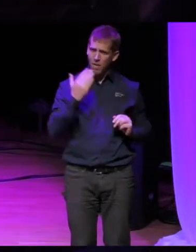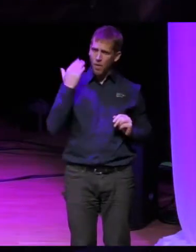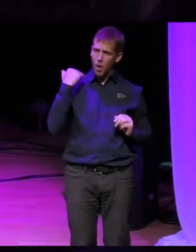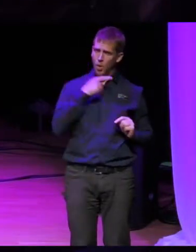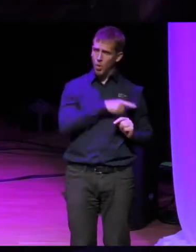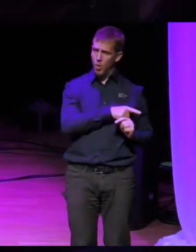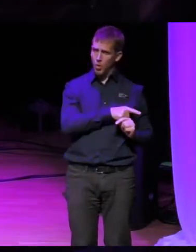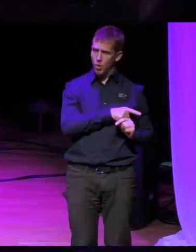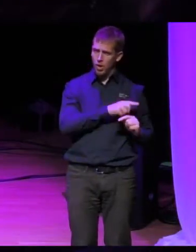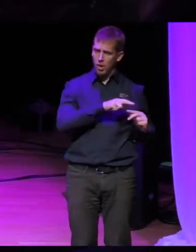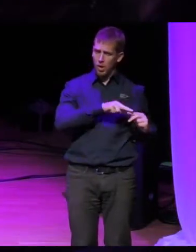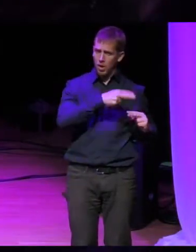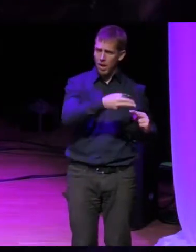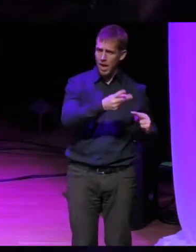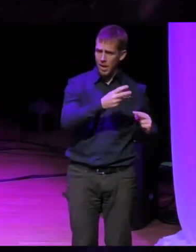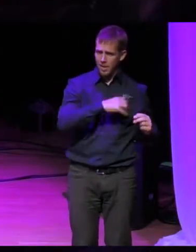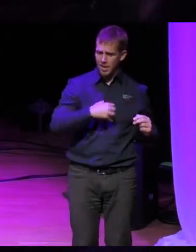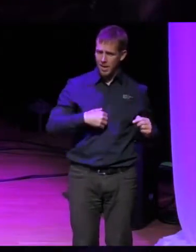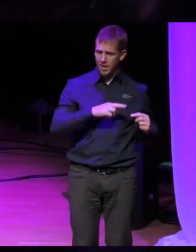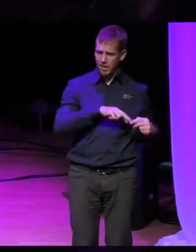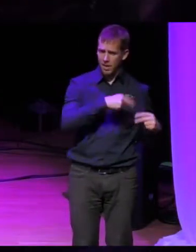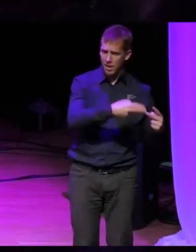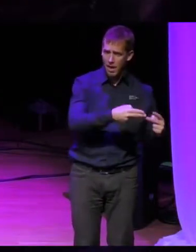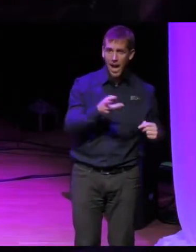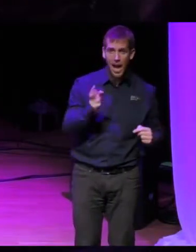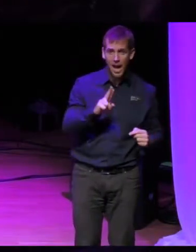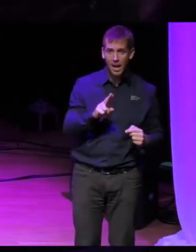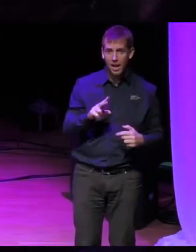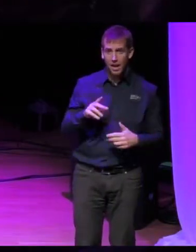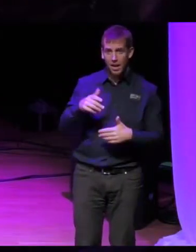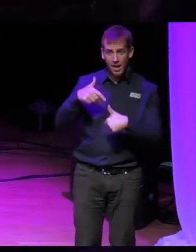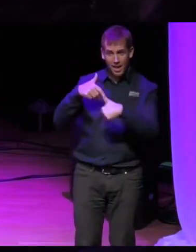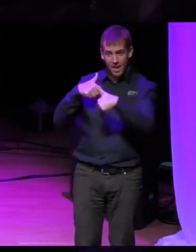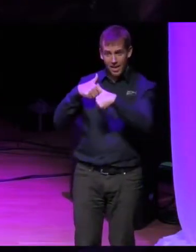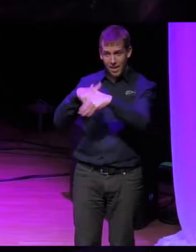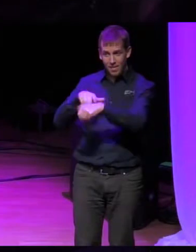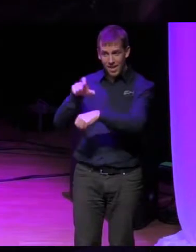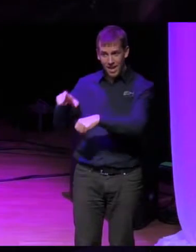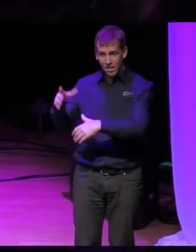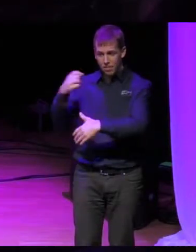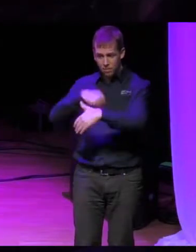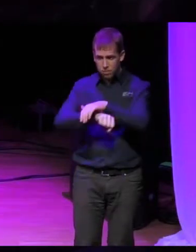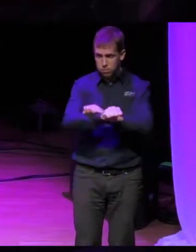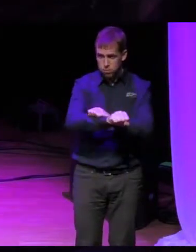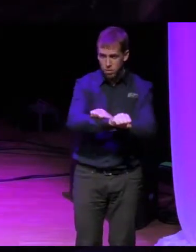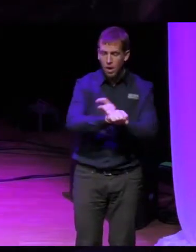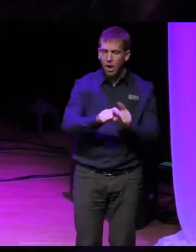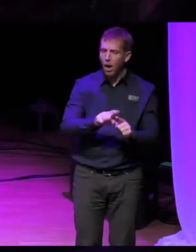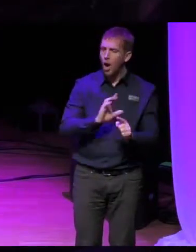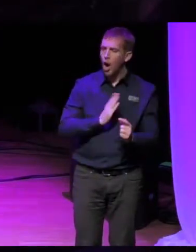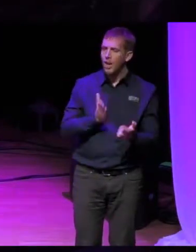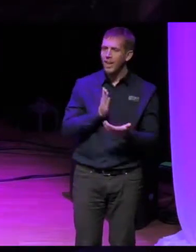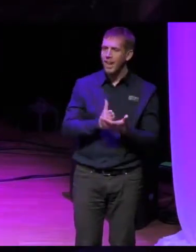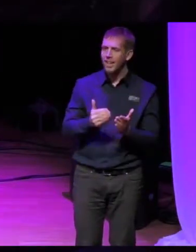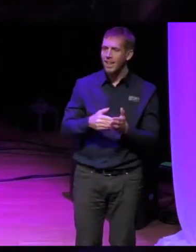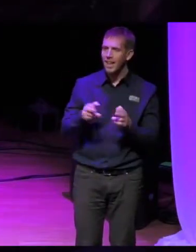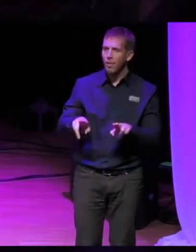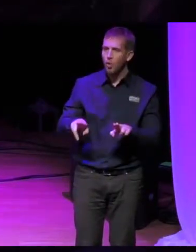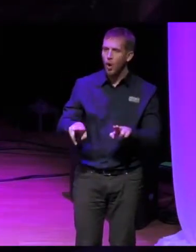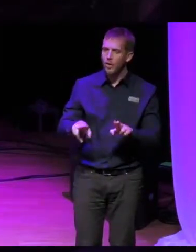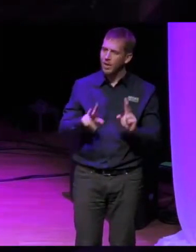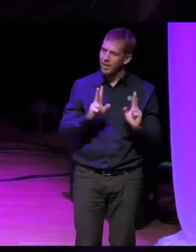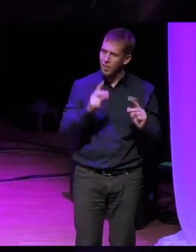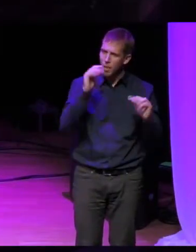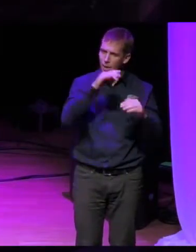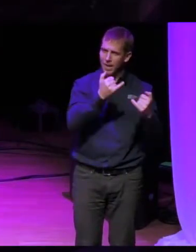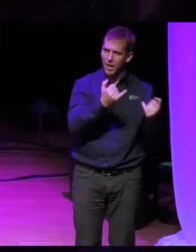denial of lawyers, the denial of counsel to immigrants in detention. So Well, I'm not sure that